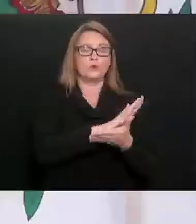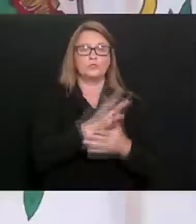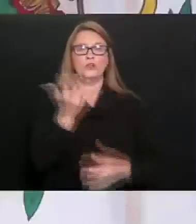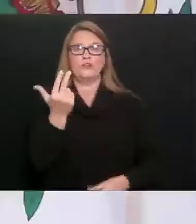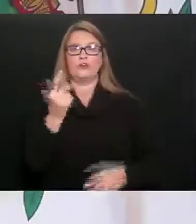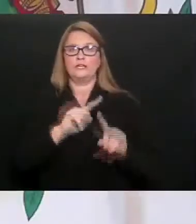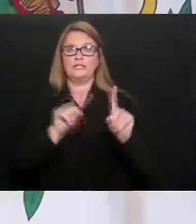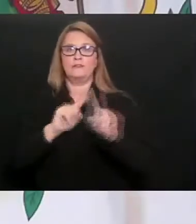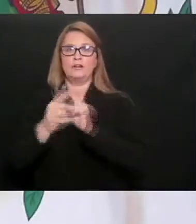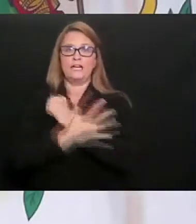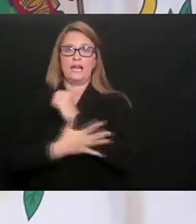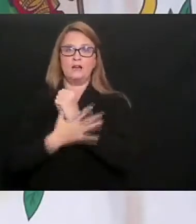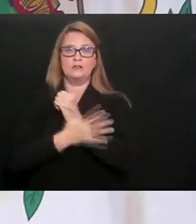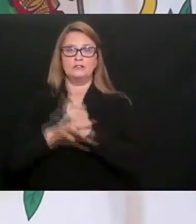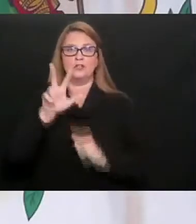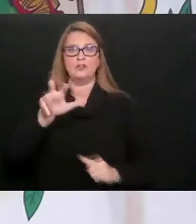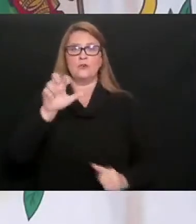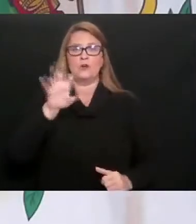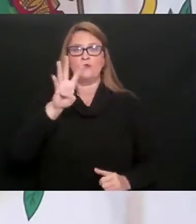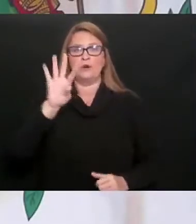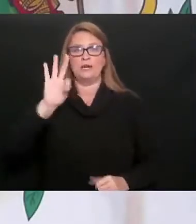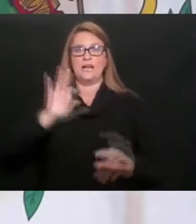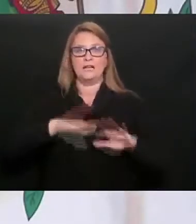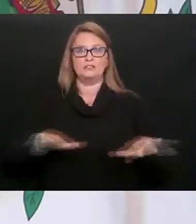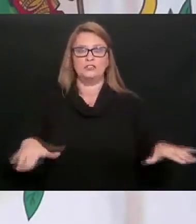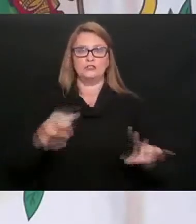counties, 349 folks.